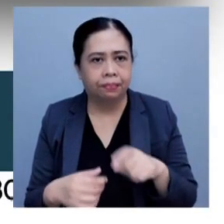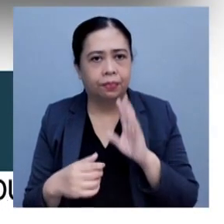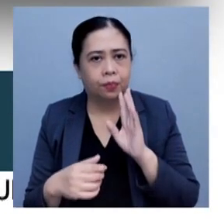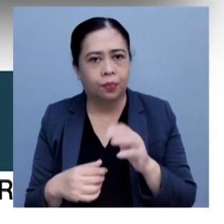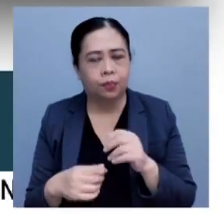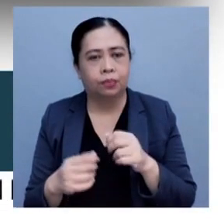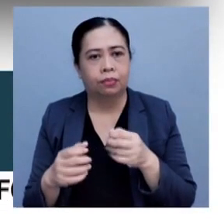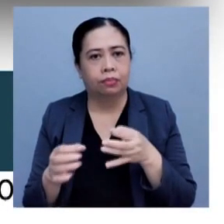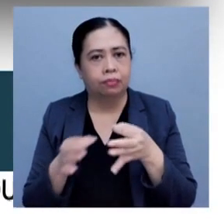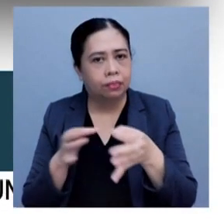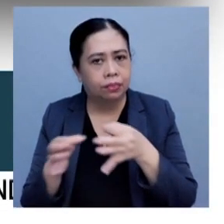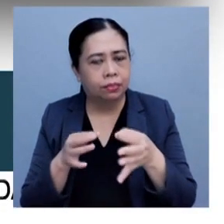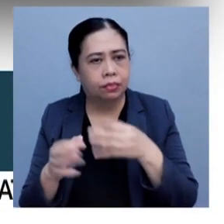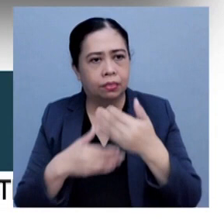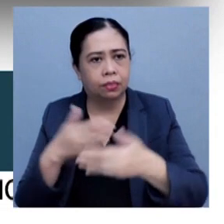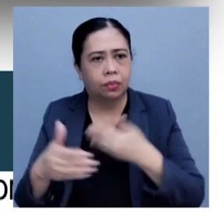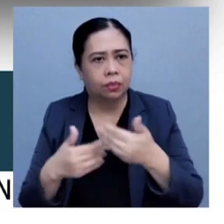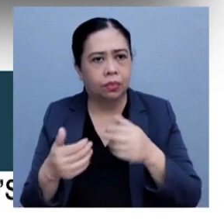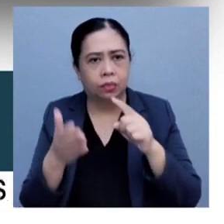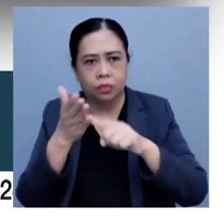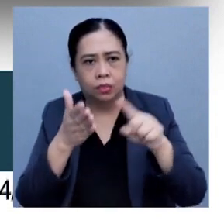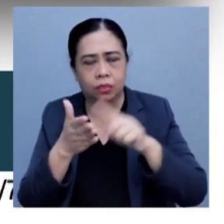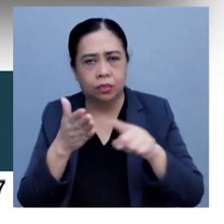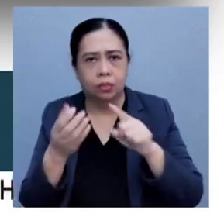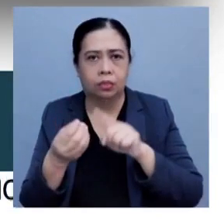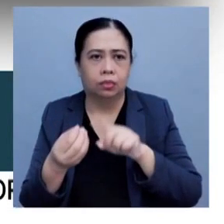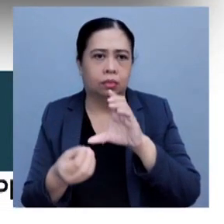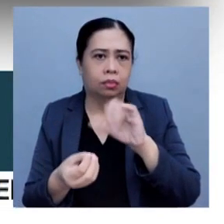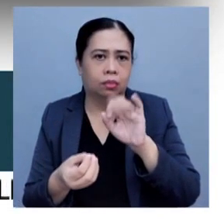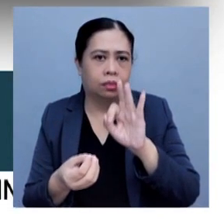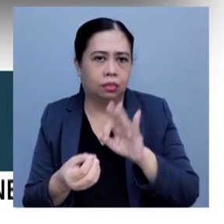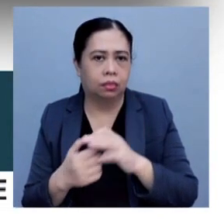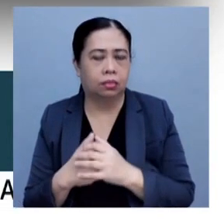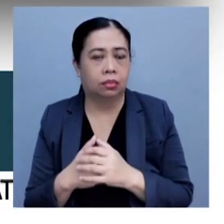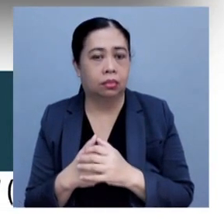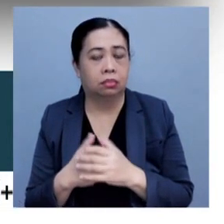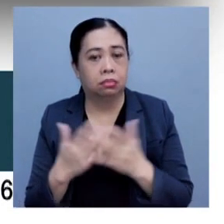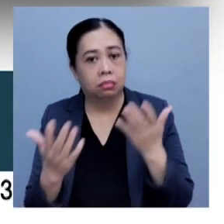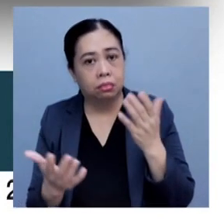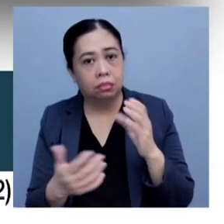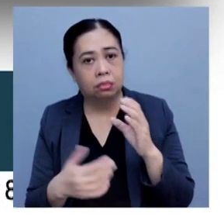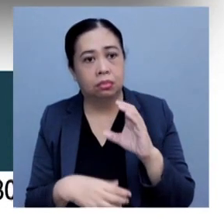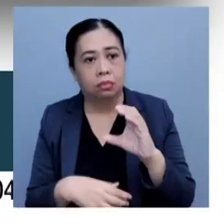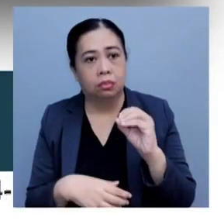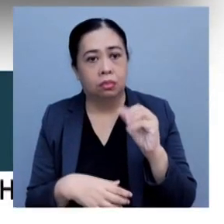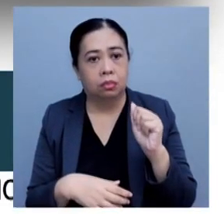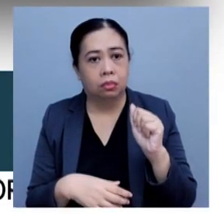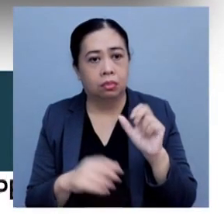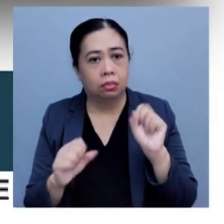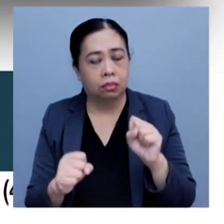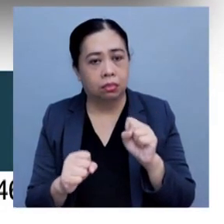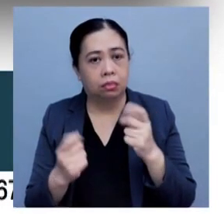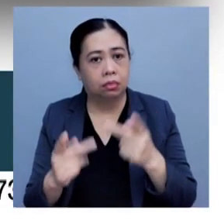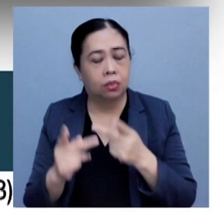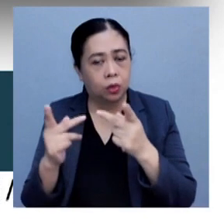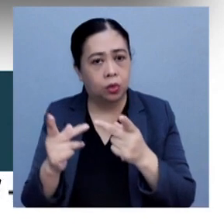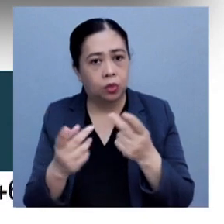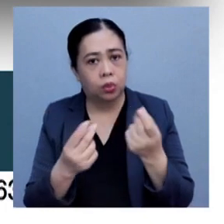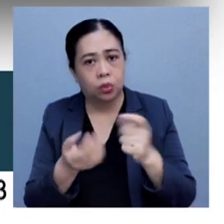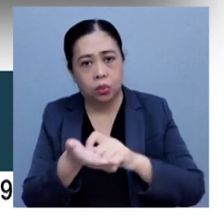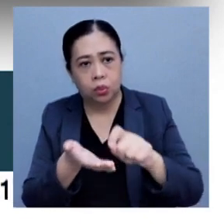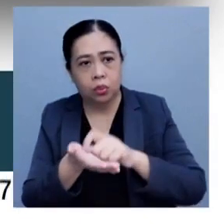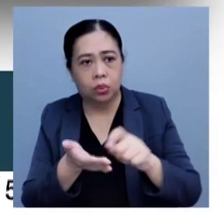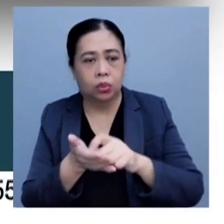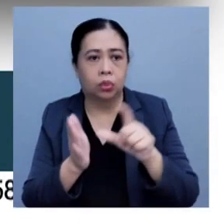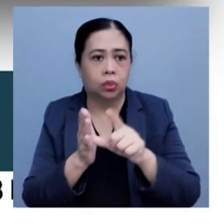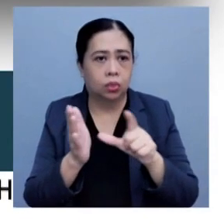the procedure for auditing confidential funds. Maybe the COA can propose or draft such a law. Dapat